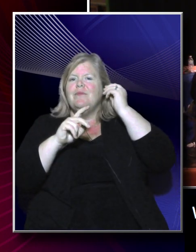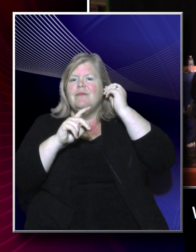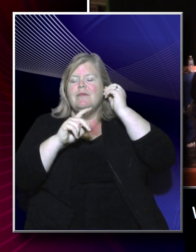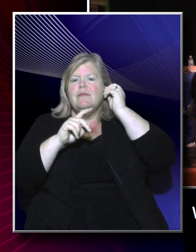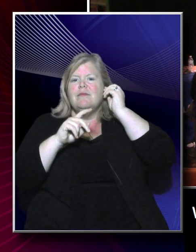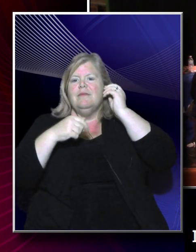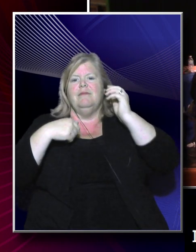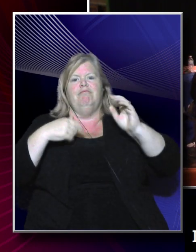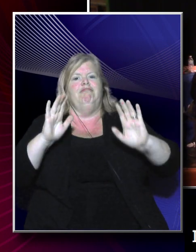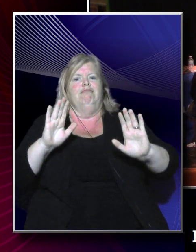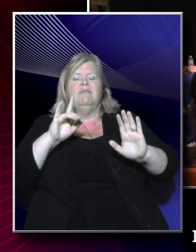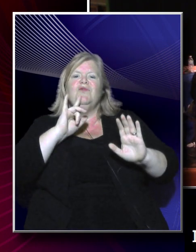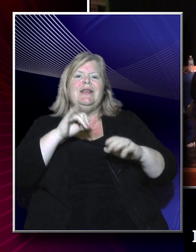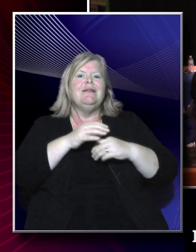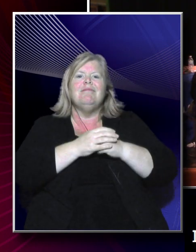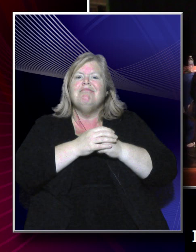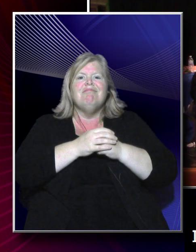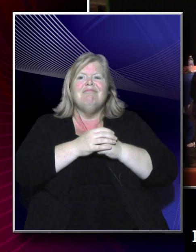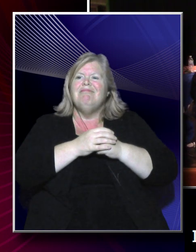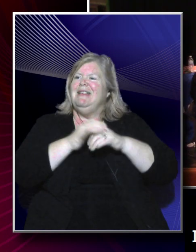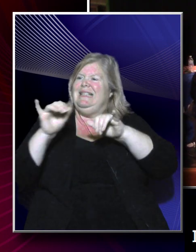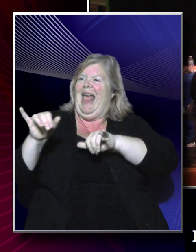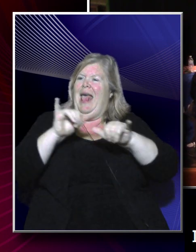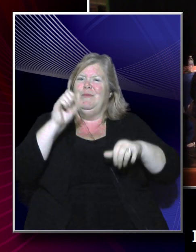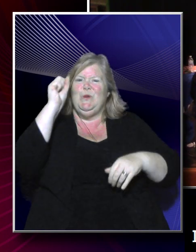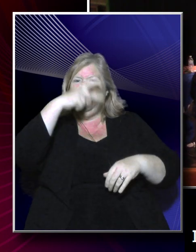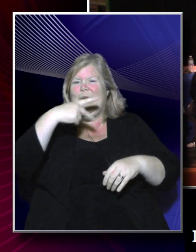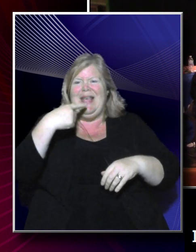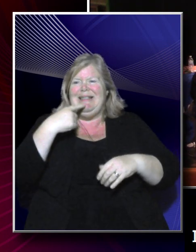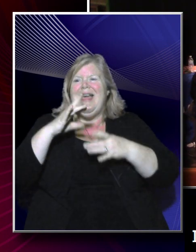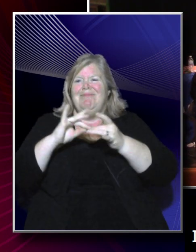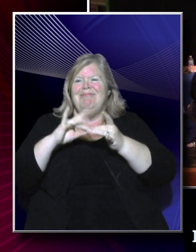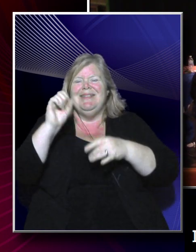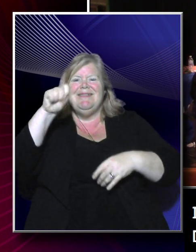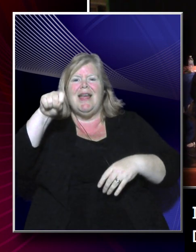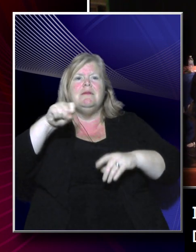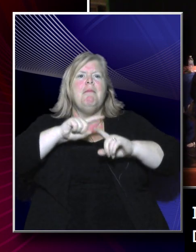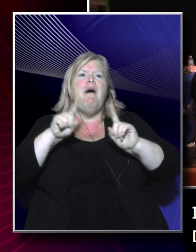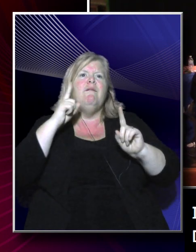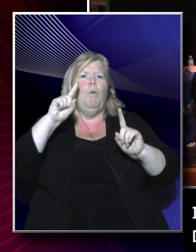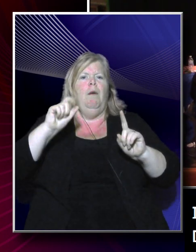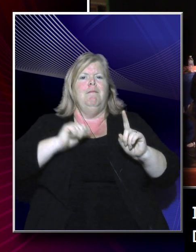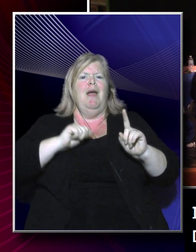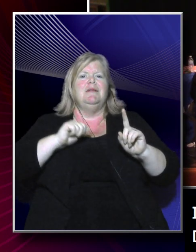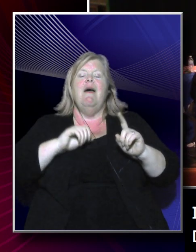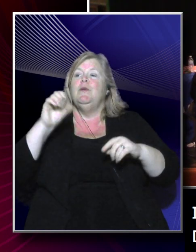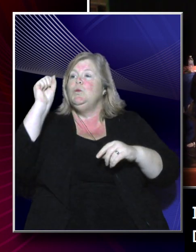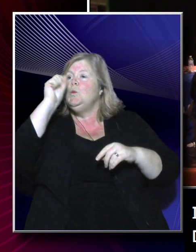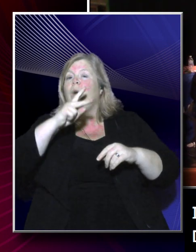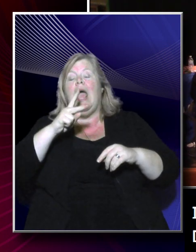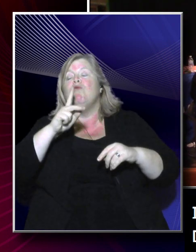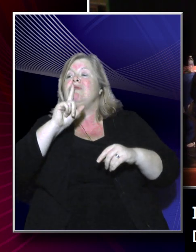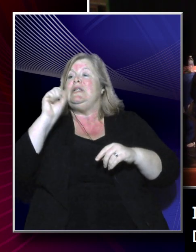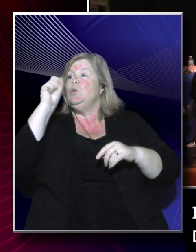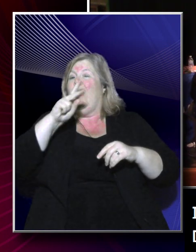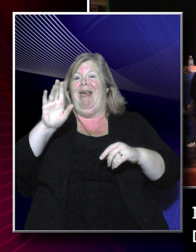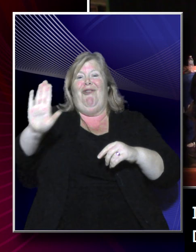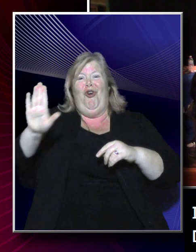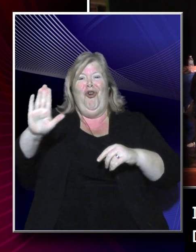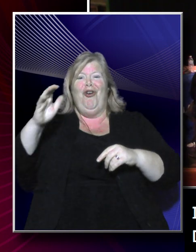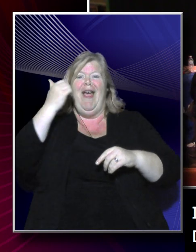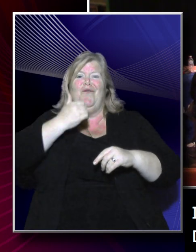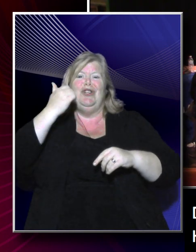echo more than what Sue Kay said. The only differential is that, Sue's experience in her day-to-day